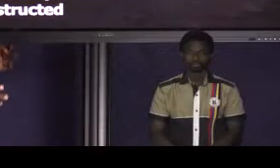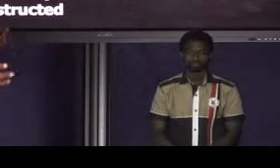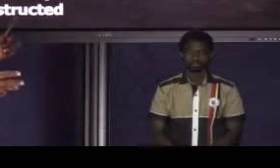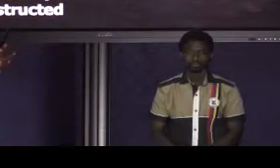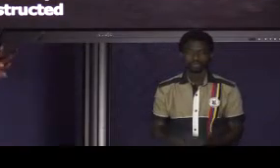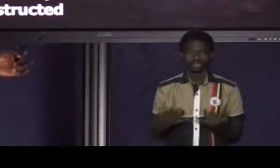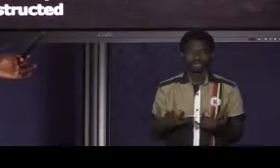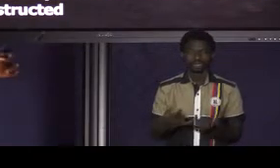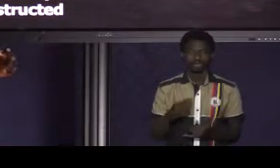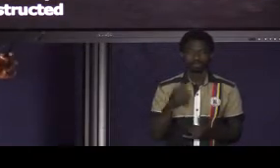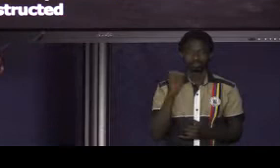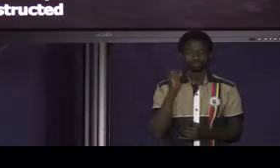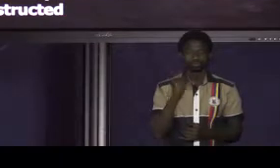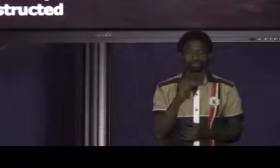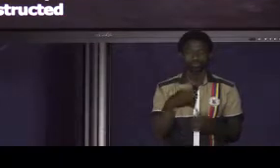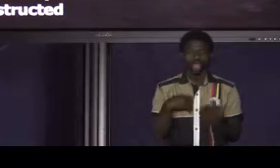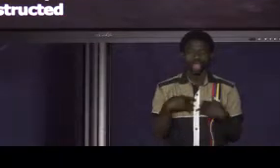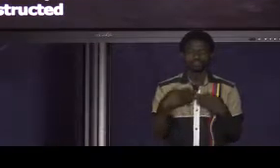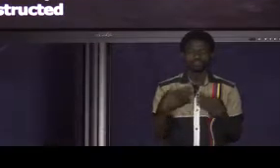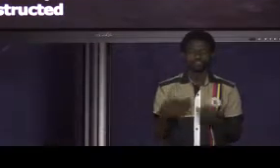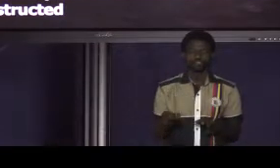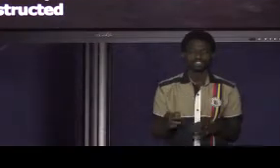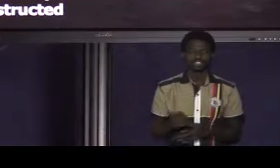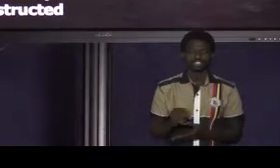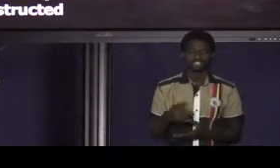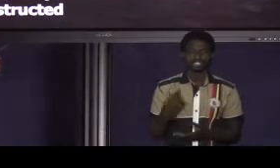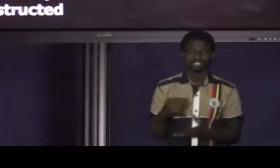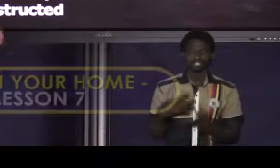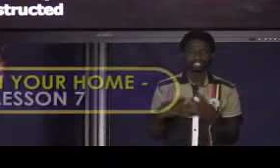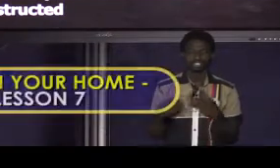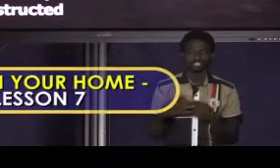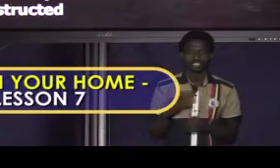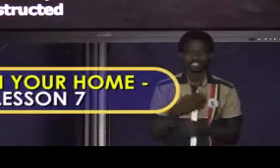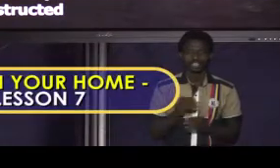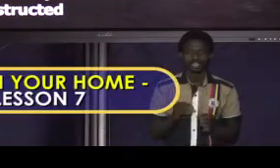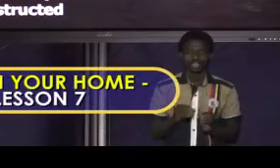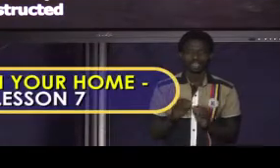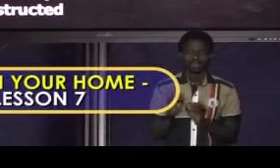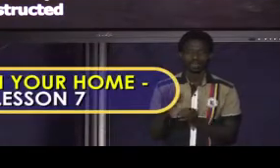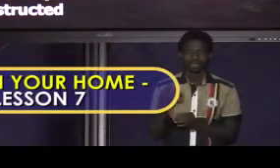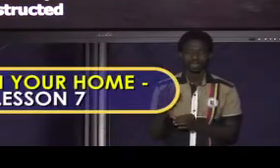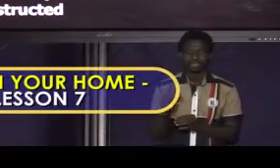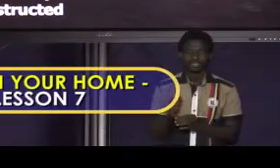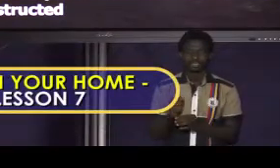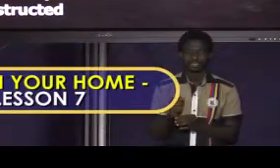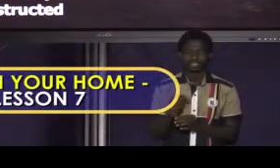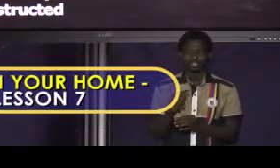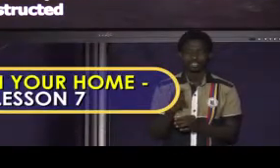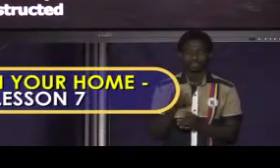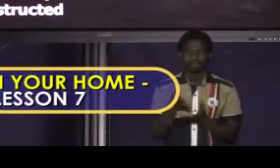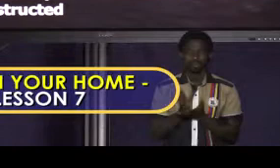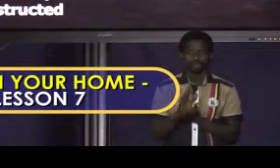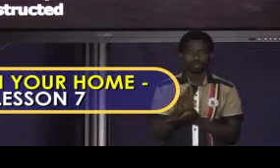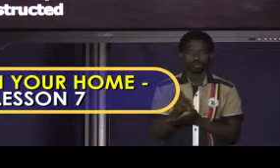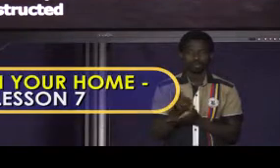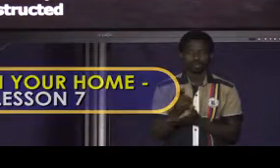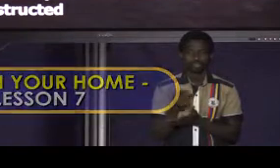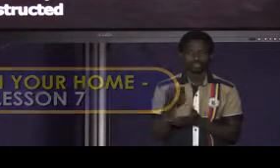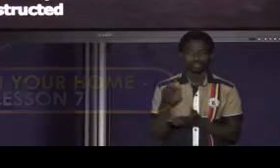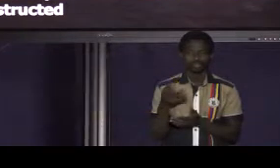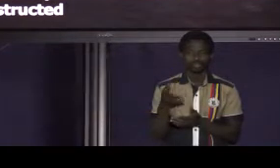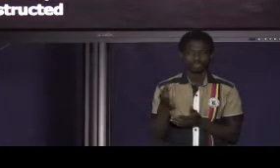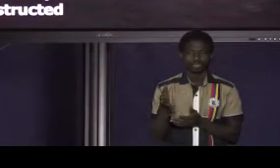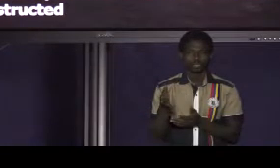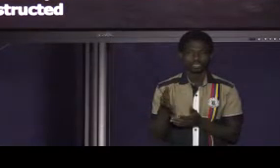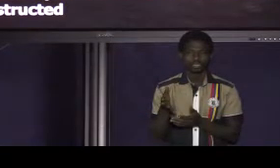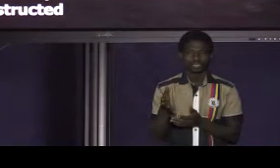But now you should have finished writing the sentences and placing the correct punctuation marks